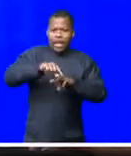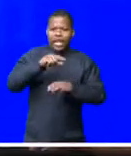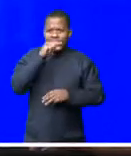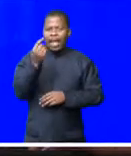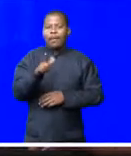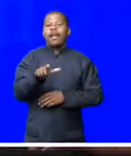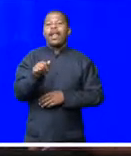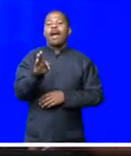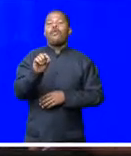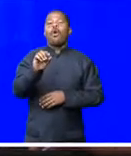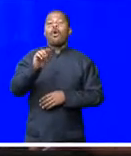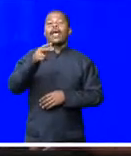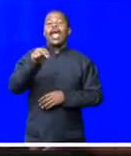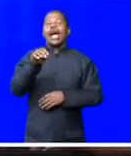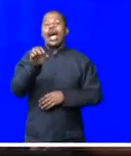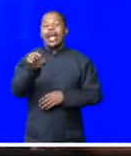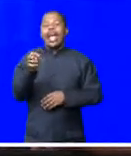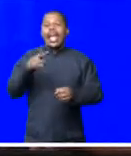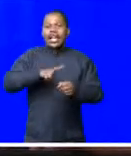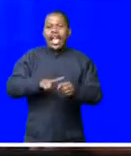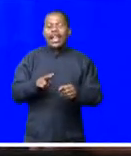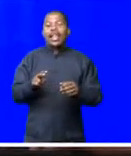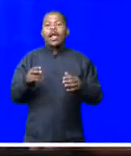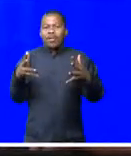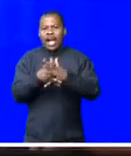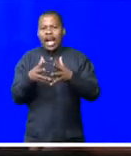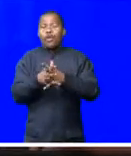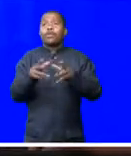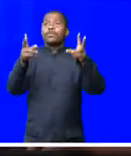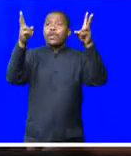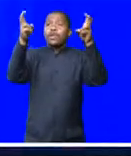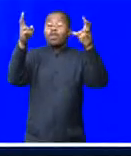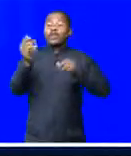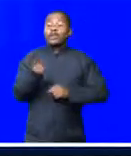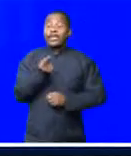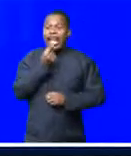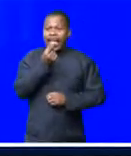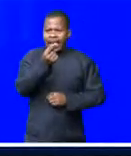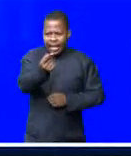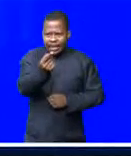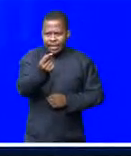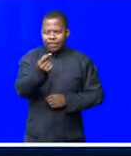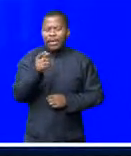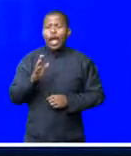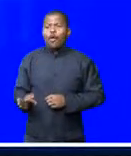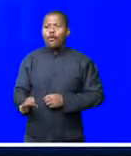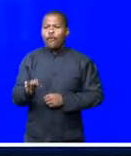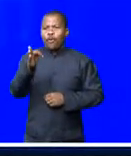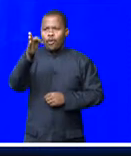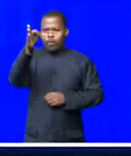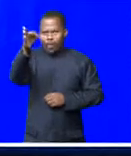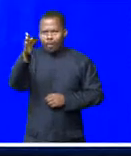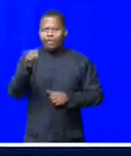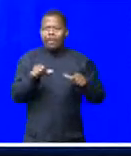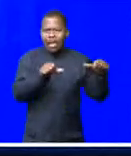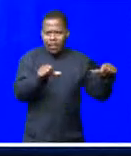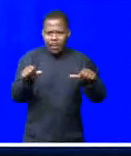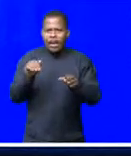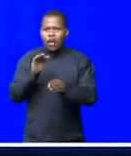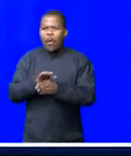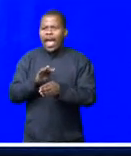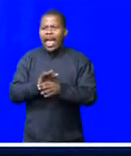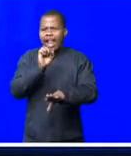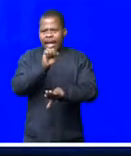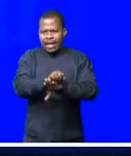hambo. Sicubulo salo mhlangano sithi delivering a common future, connecting,